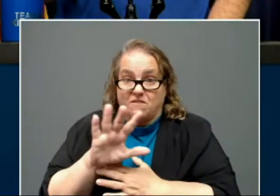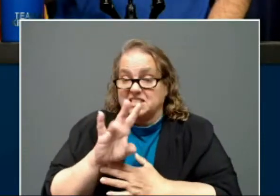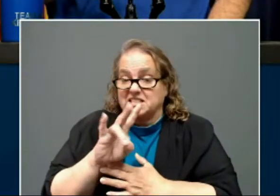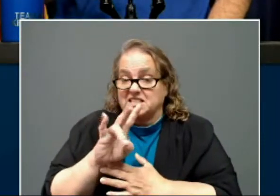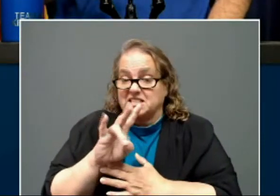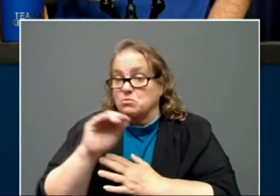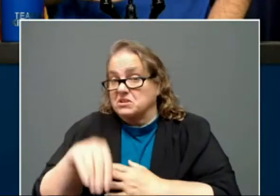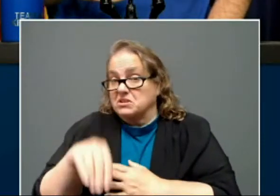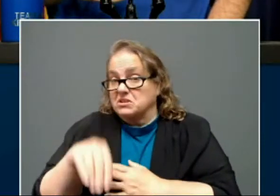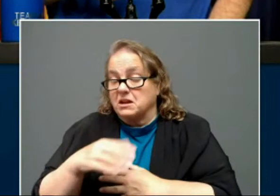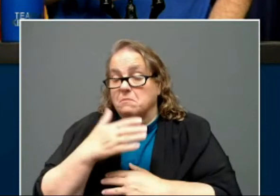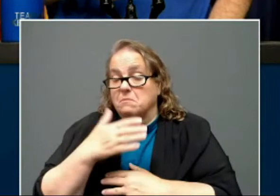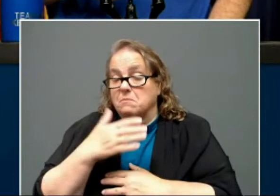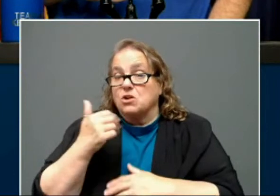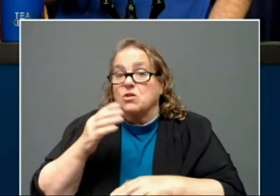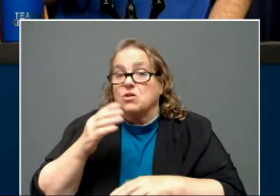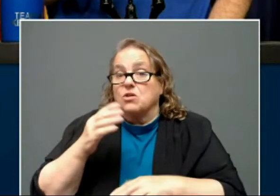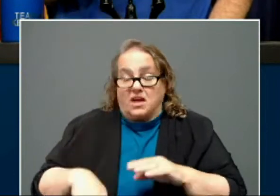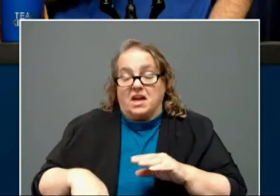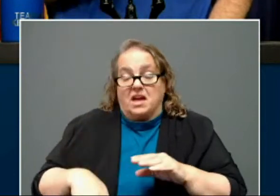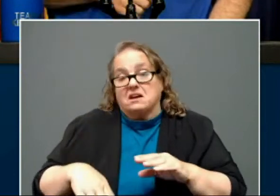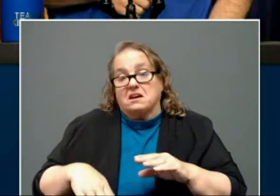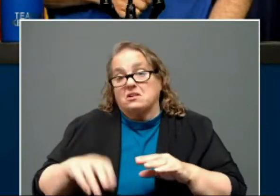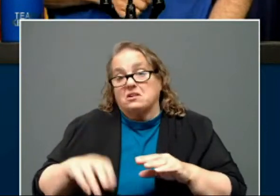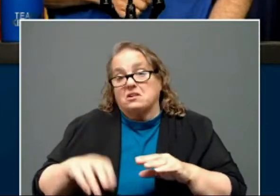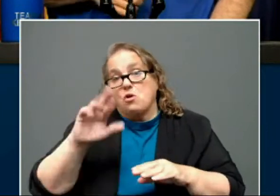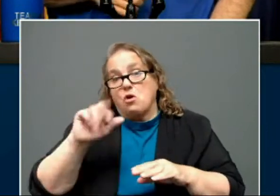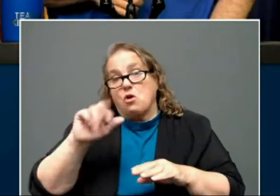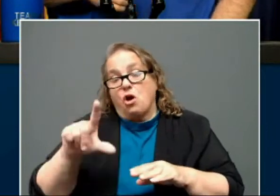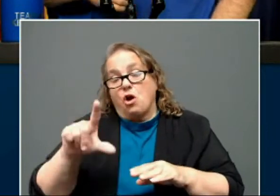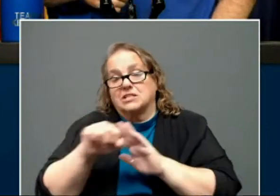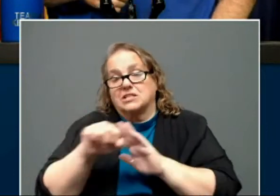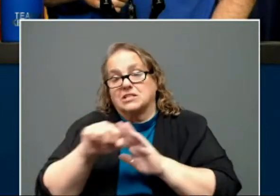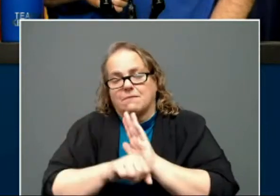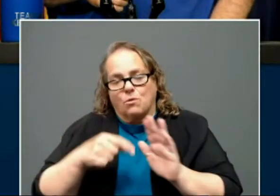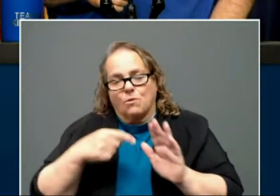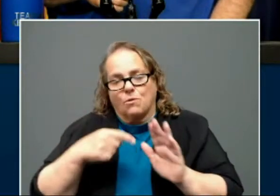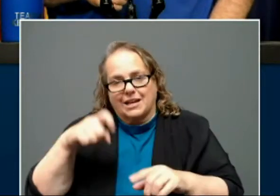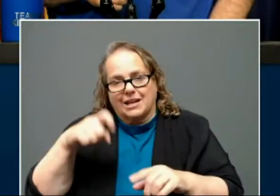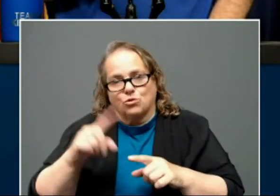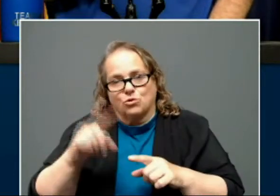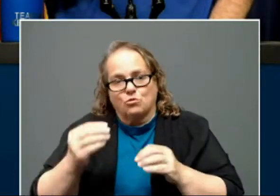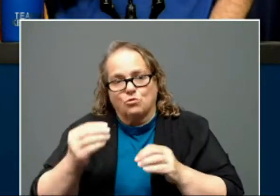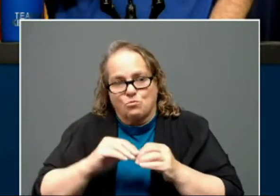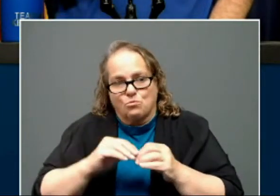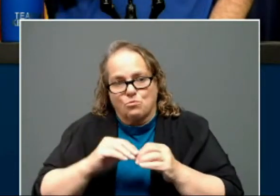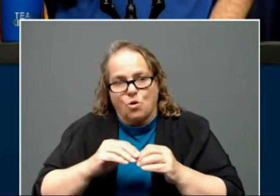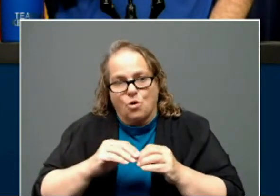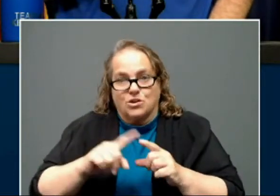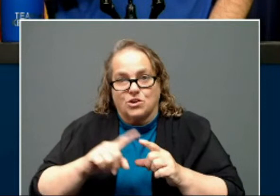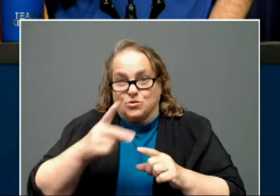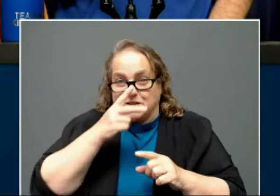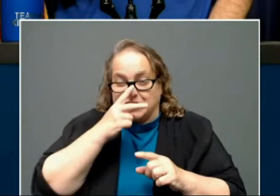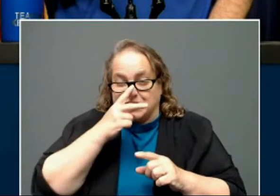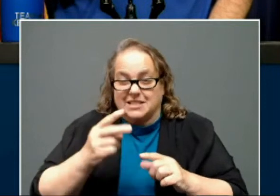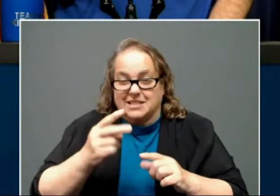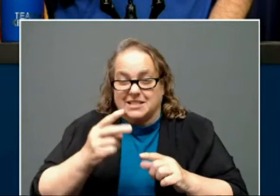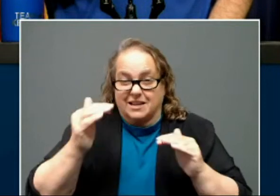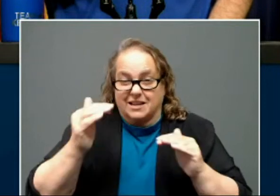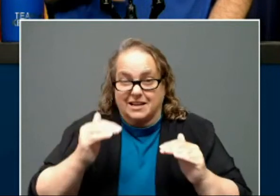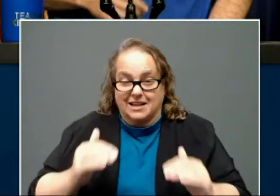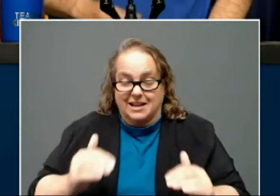than certainly the overall state, but we need to do more. And then as we see really 18